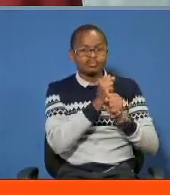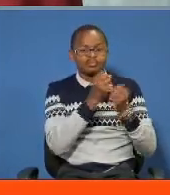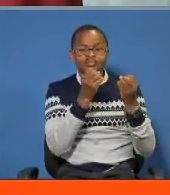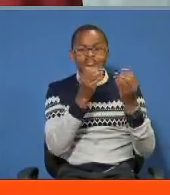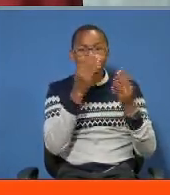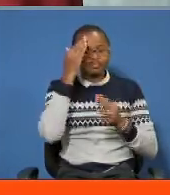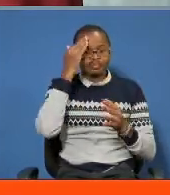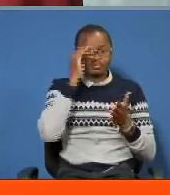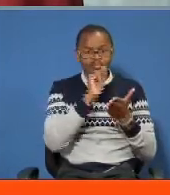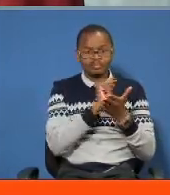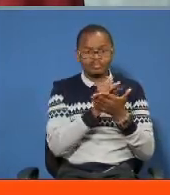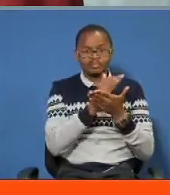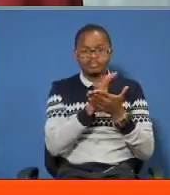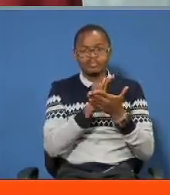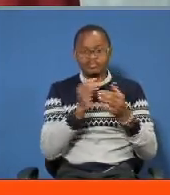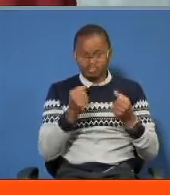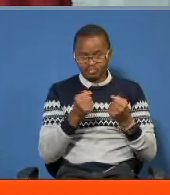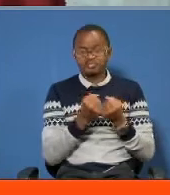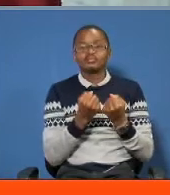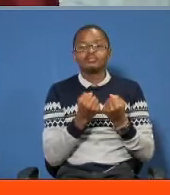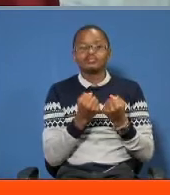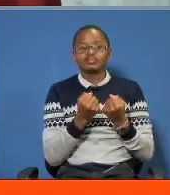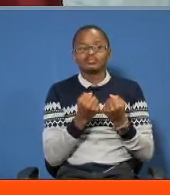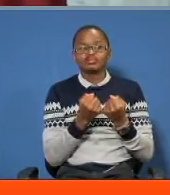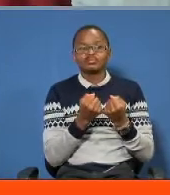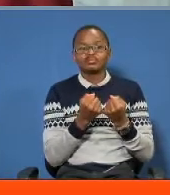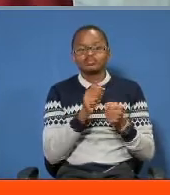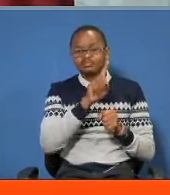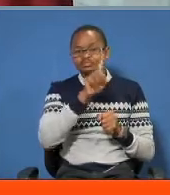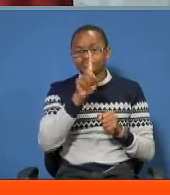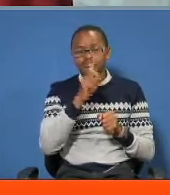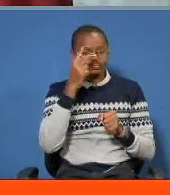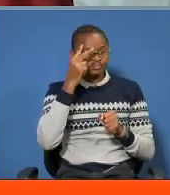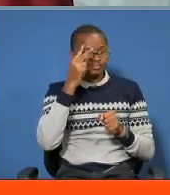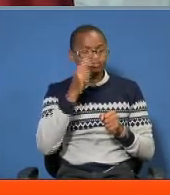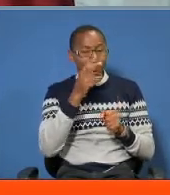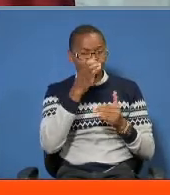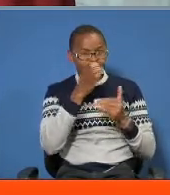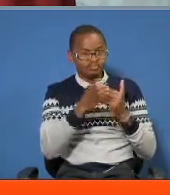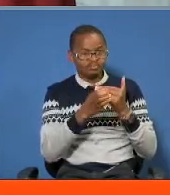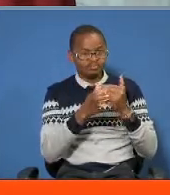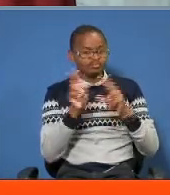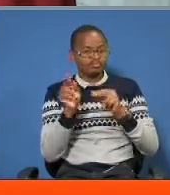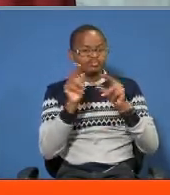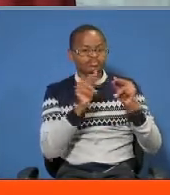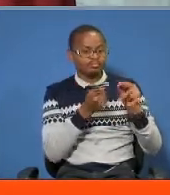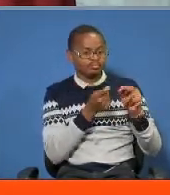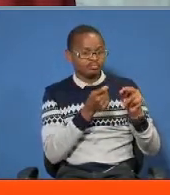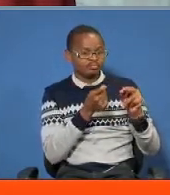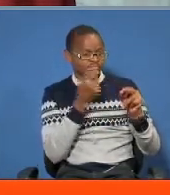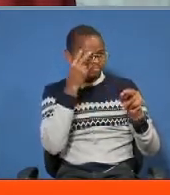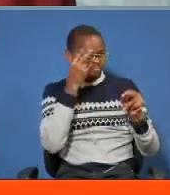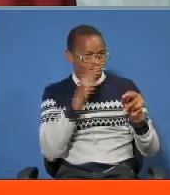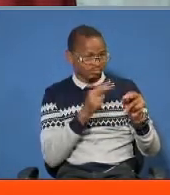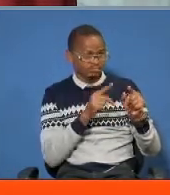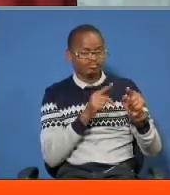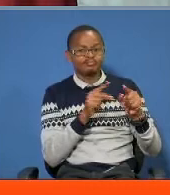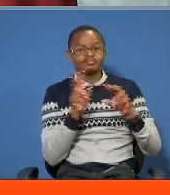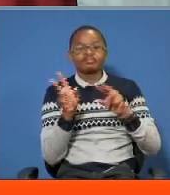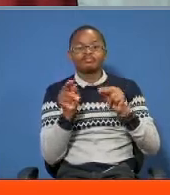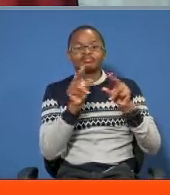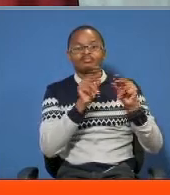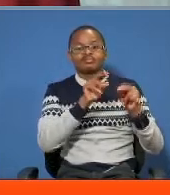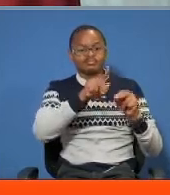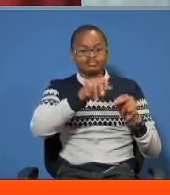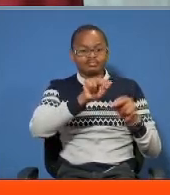fund a number, knowing that some of them will collapse. They may never see the light of day, and that's normal. Then a few of them will see, and